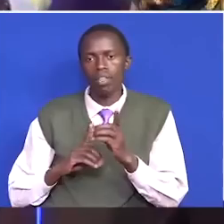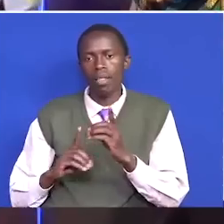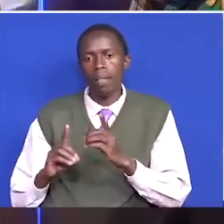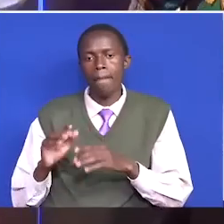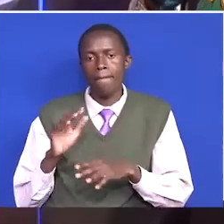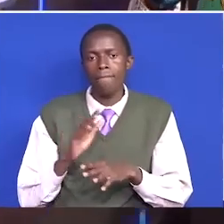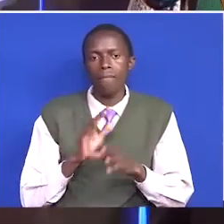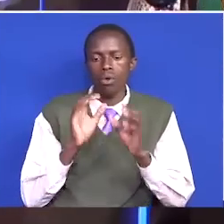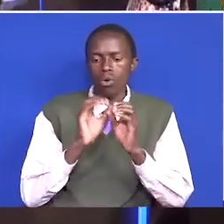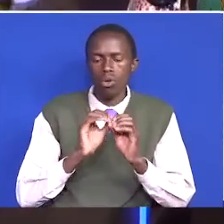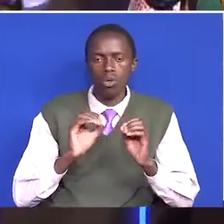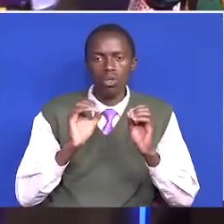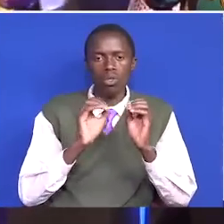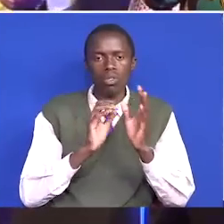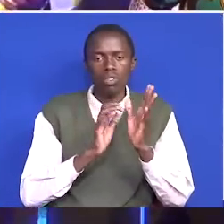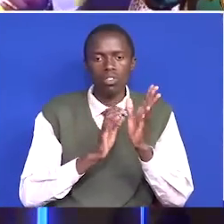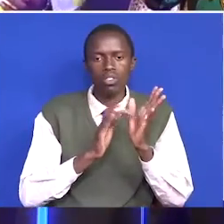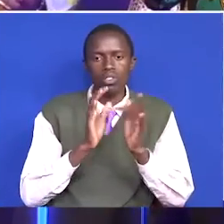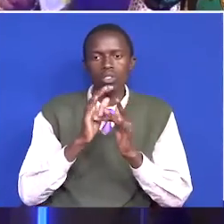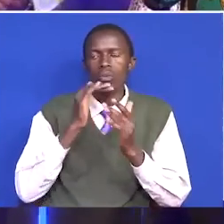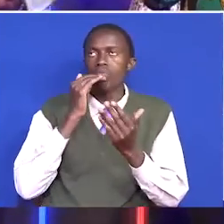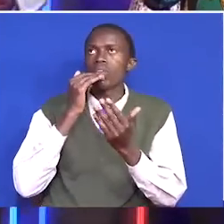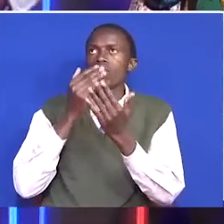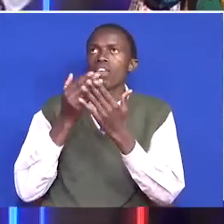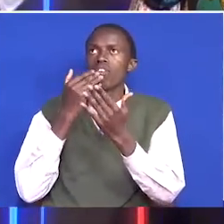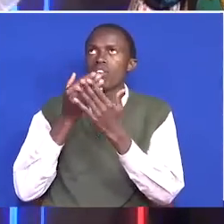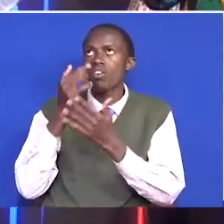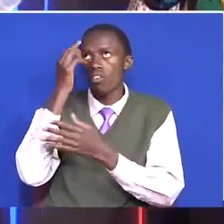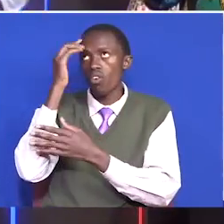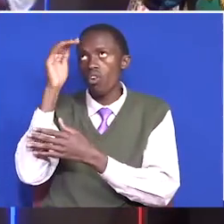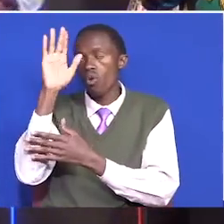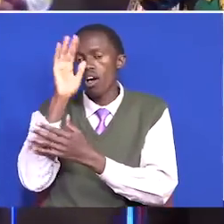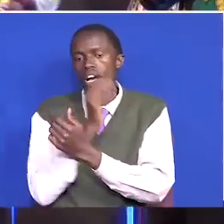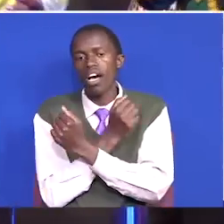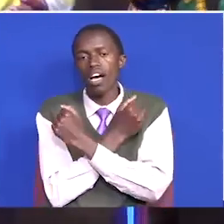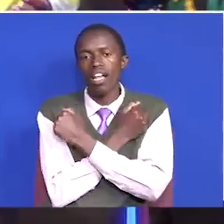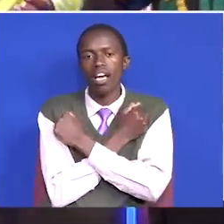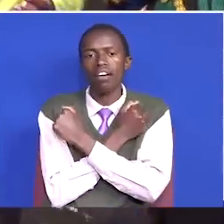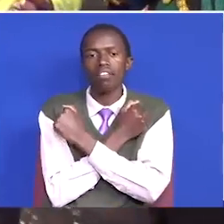Hallelujah. Oh Jesus, we thank you for your love.